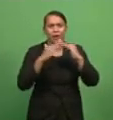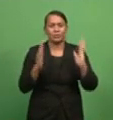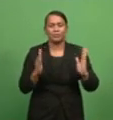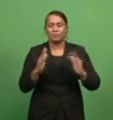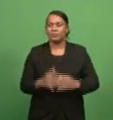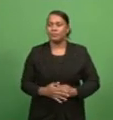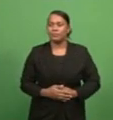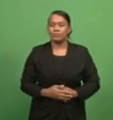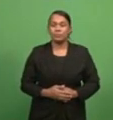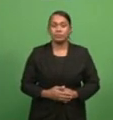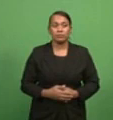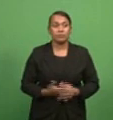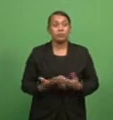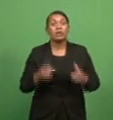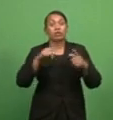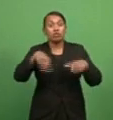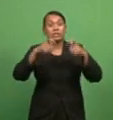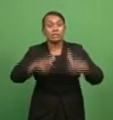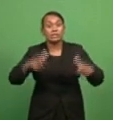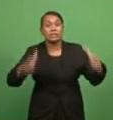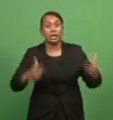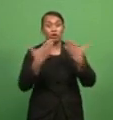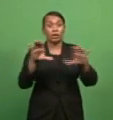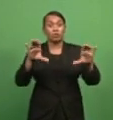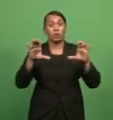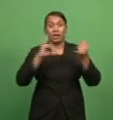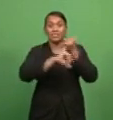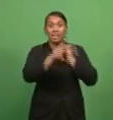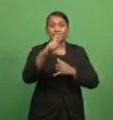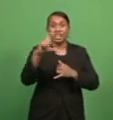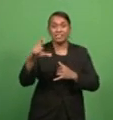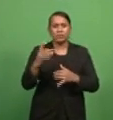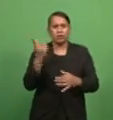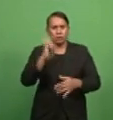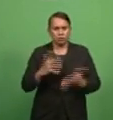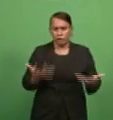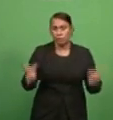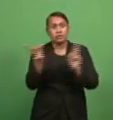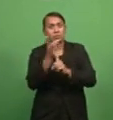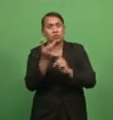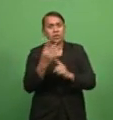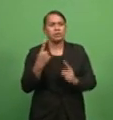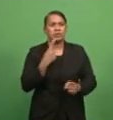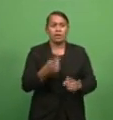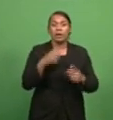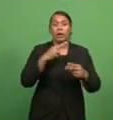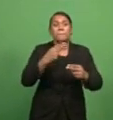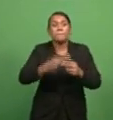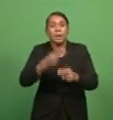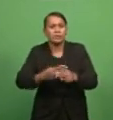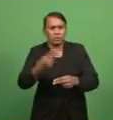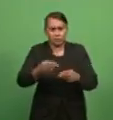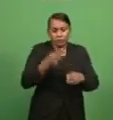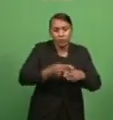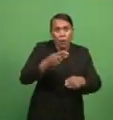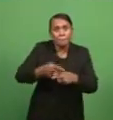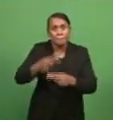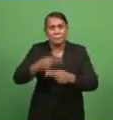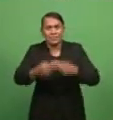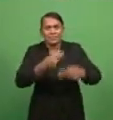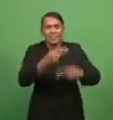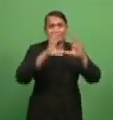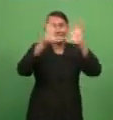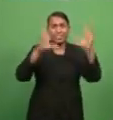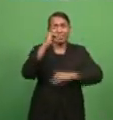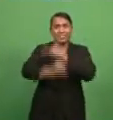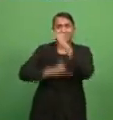Suva City Council today emphasised on the importance of planting trees as International Arbor Day was observed. Oak trees were